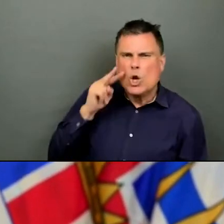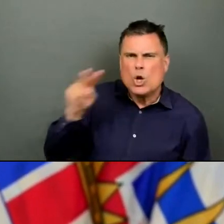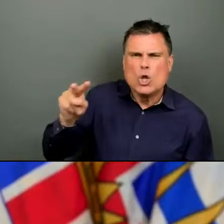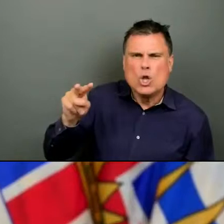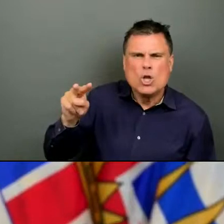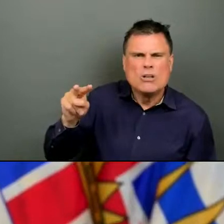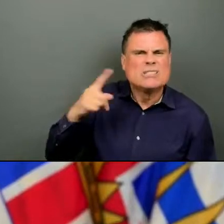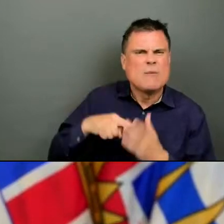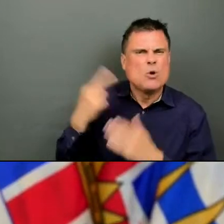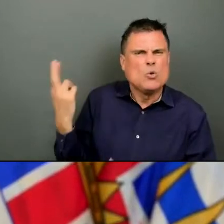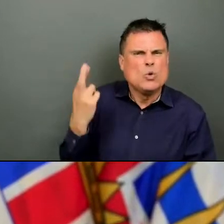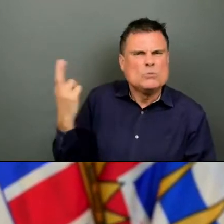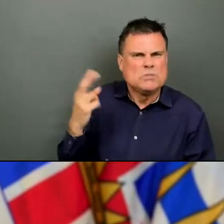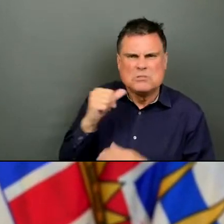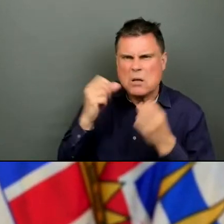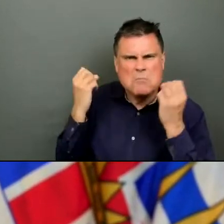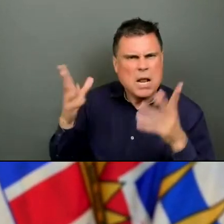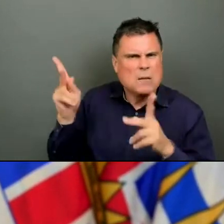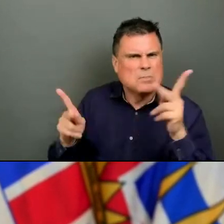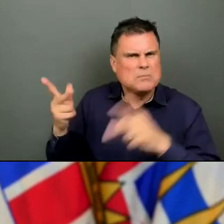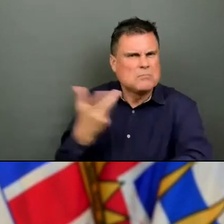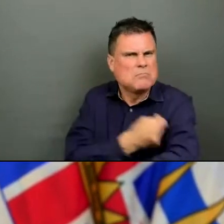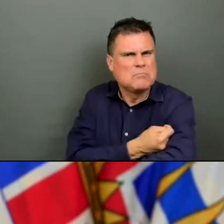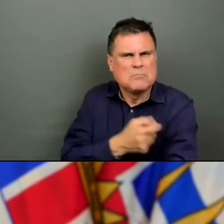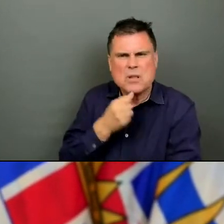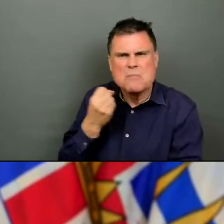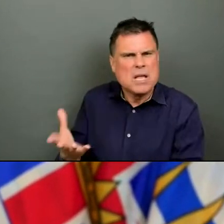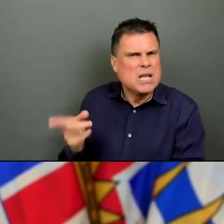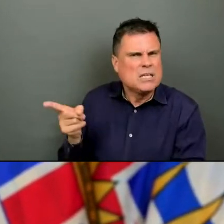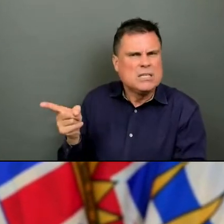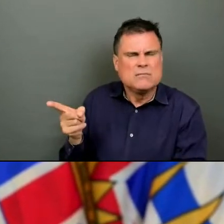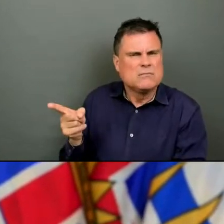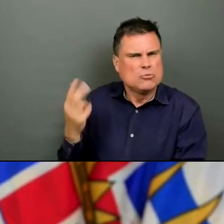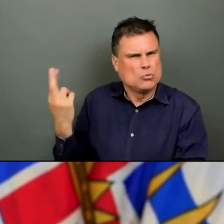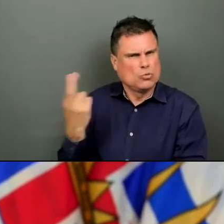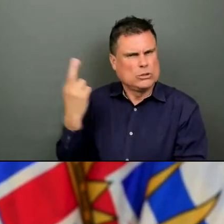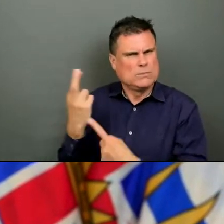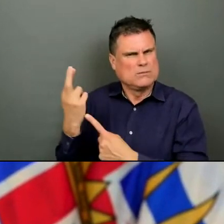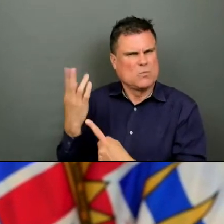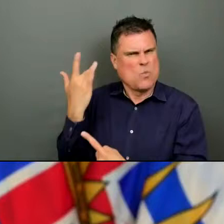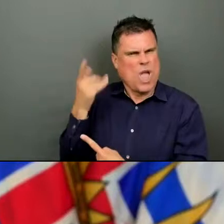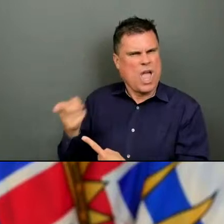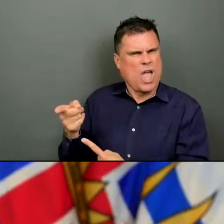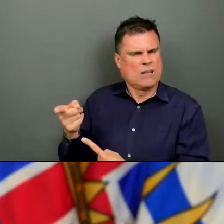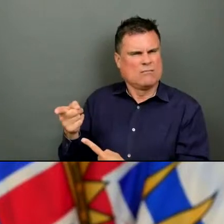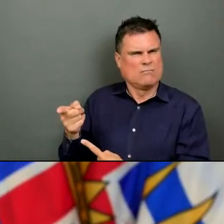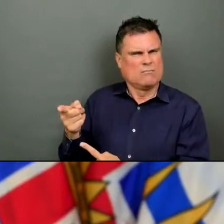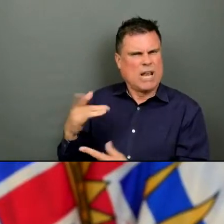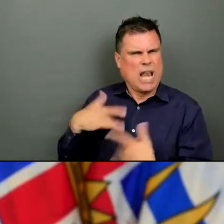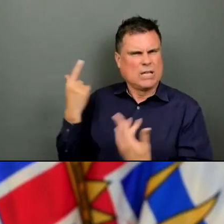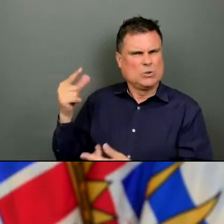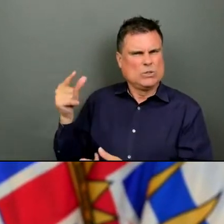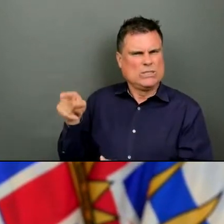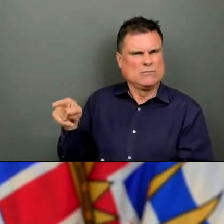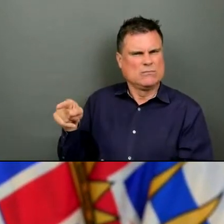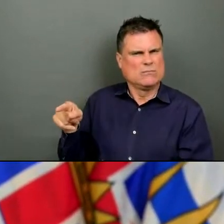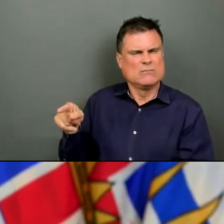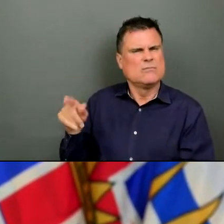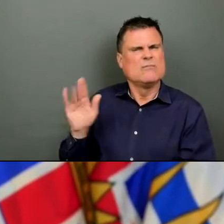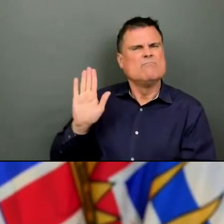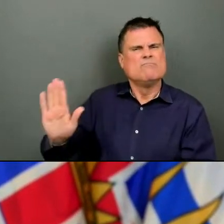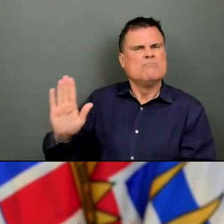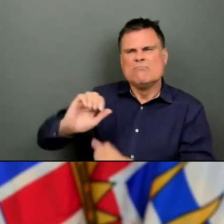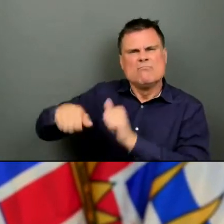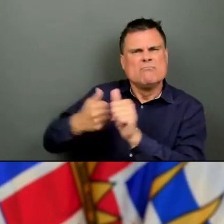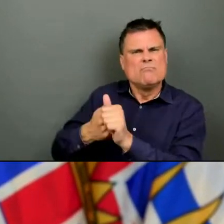is Richmond. Can you tell me what you think is happening in Richmond? And also generally, what is the message for those who have yet to get a first dose, and how